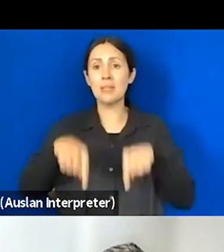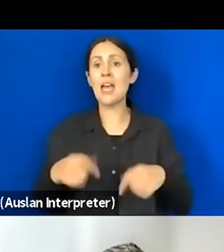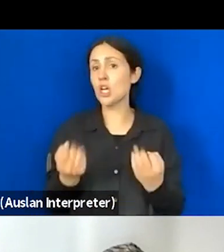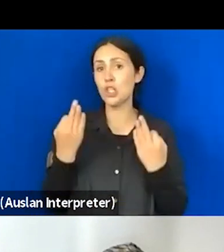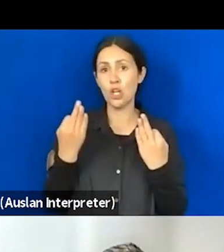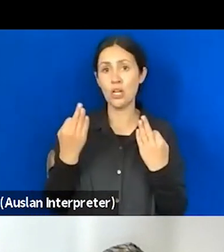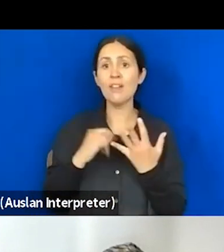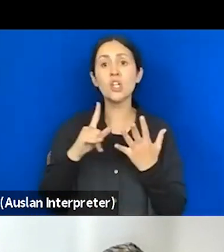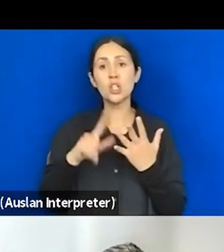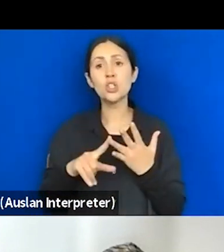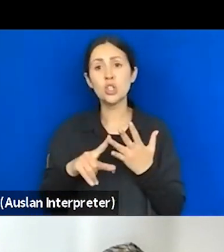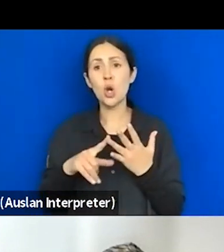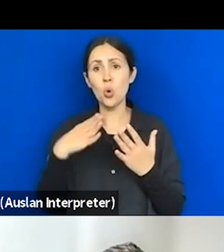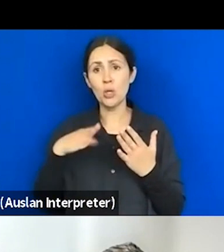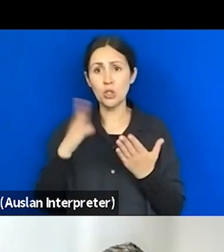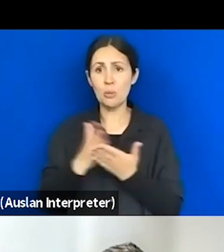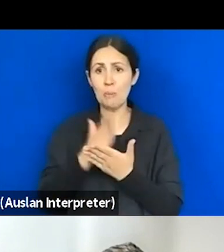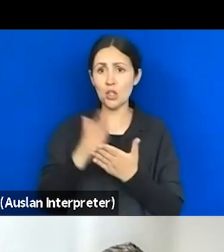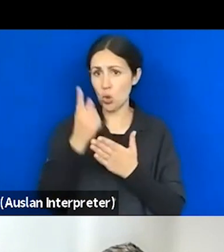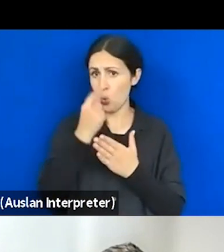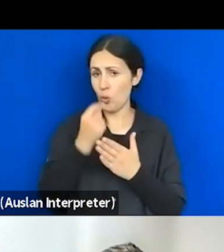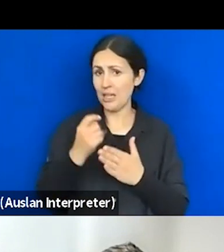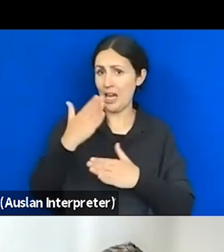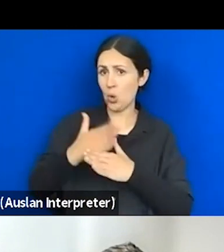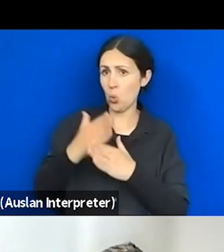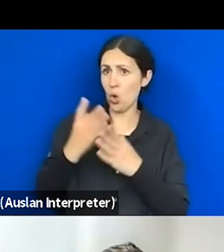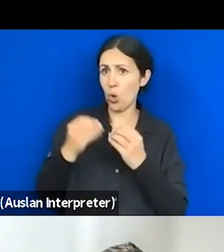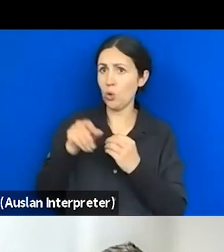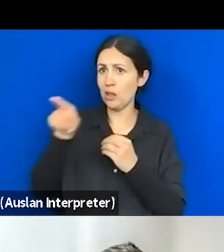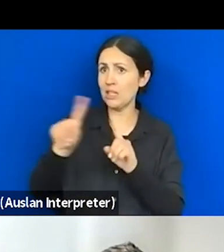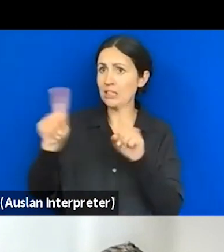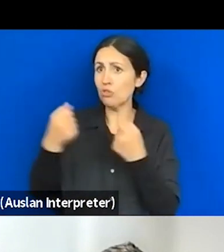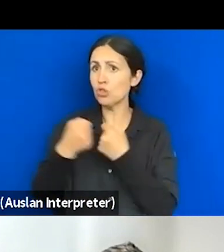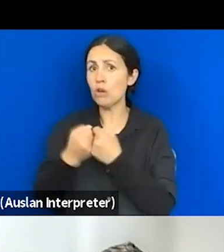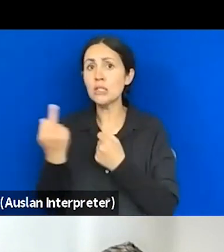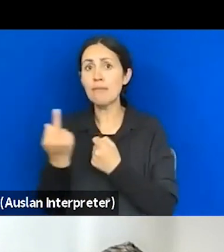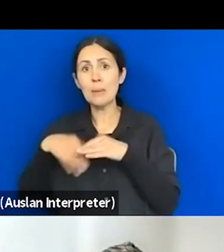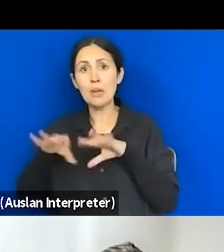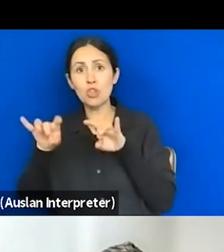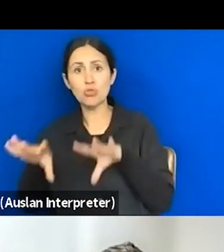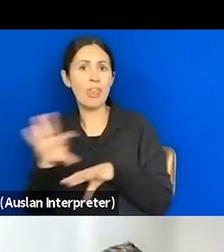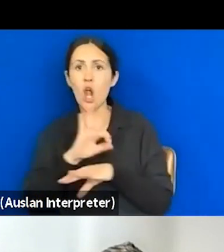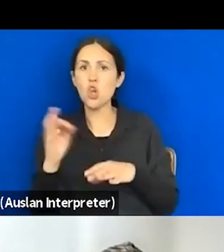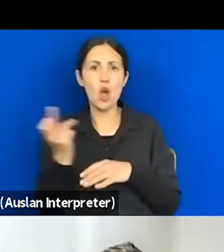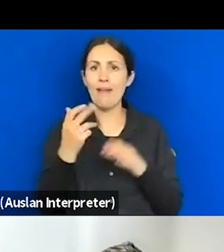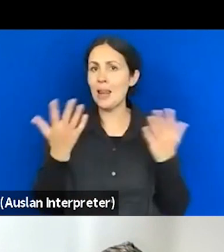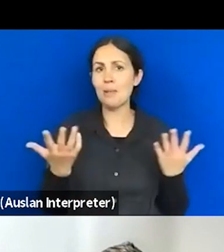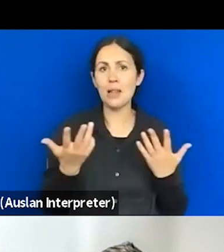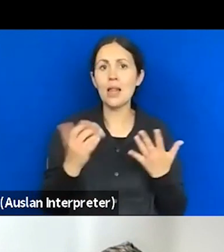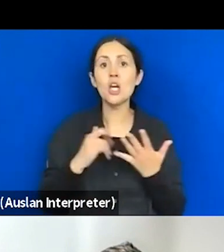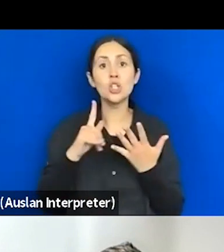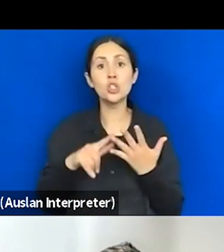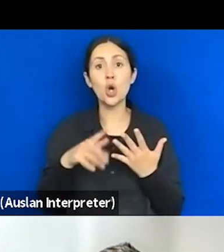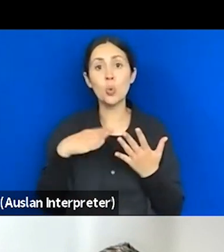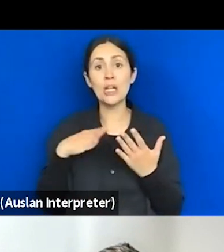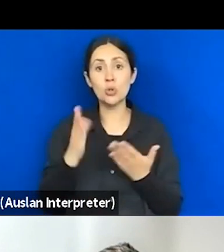here in Australia, we would be looking at having probably an oral preparation as probably the most feasible. So, but it is